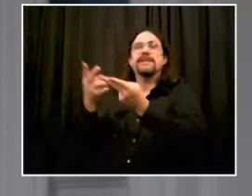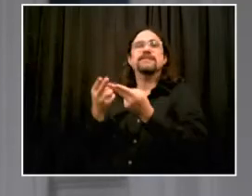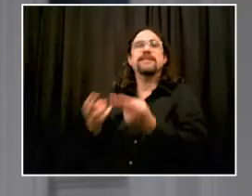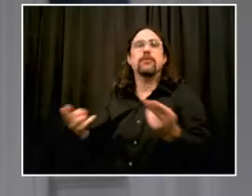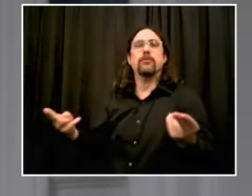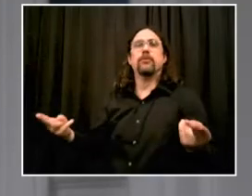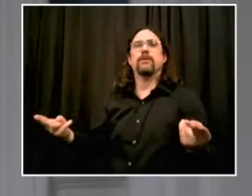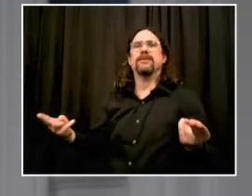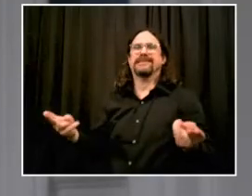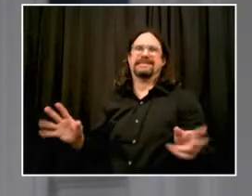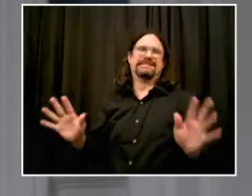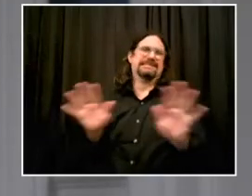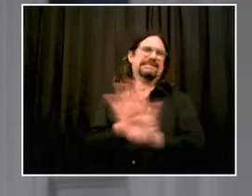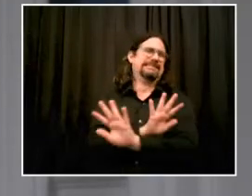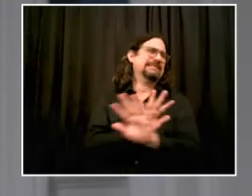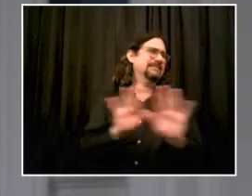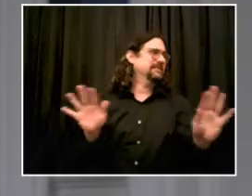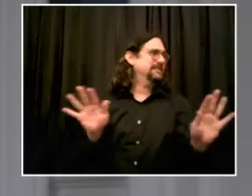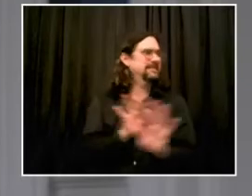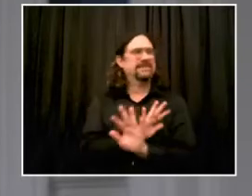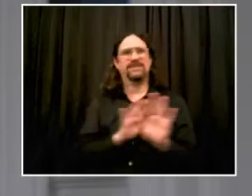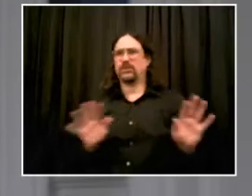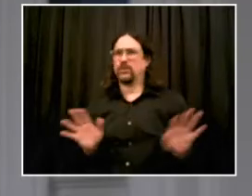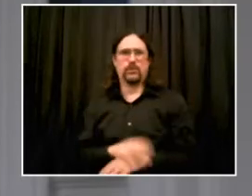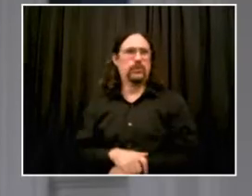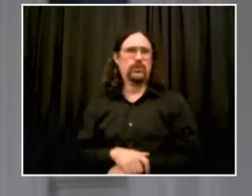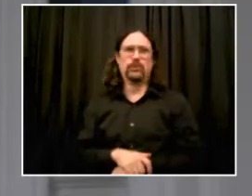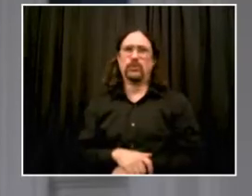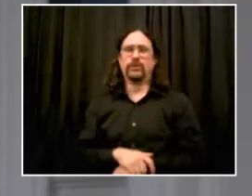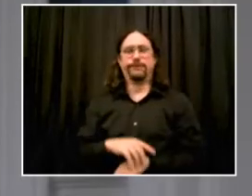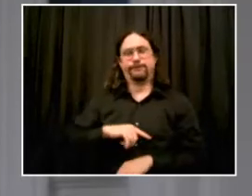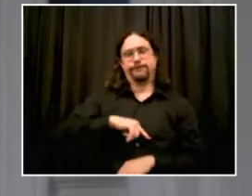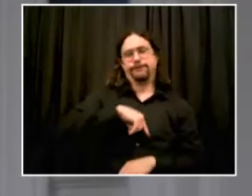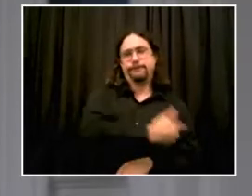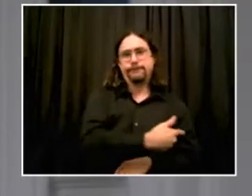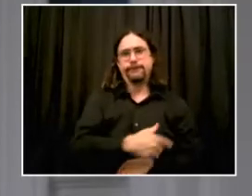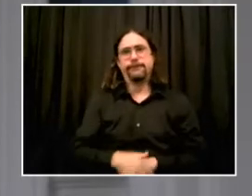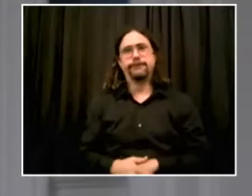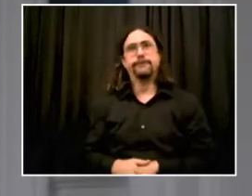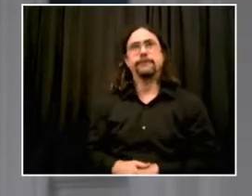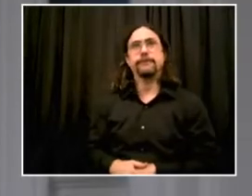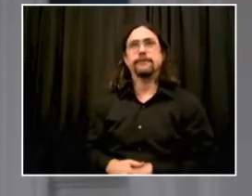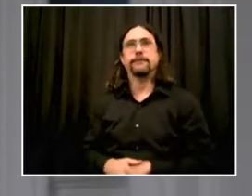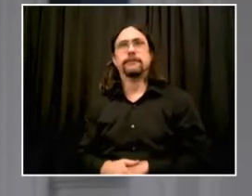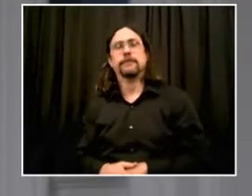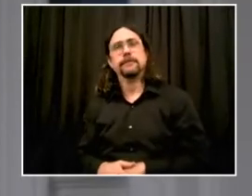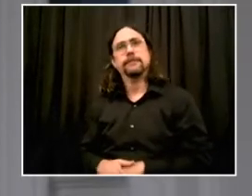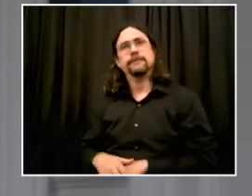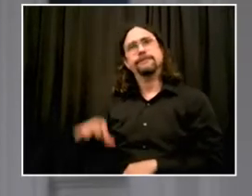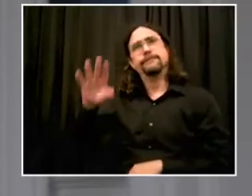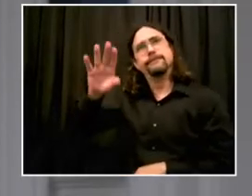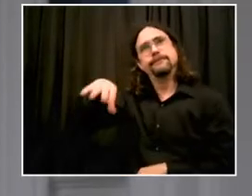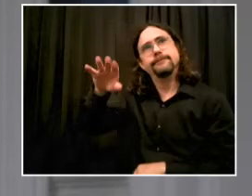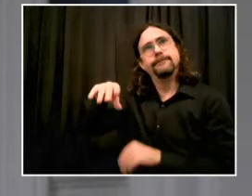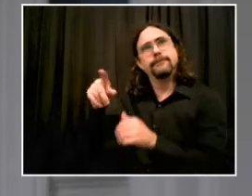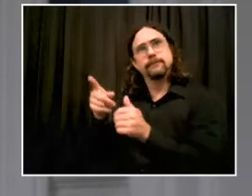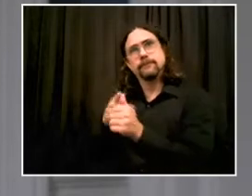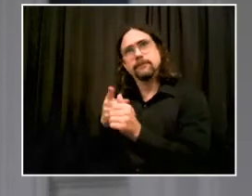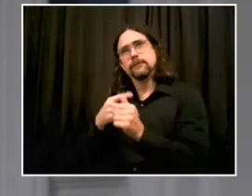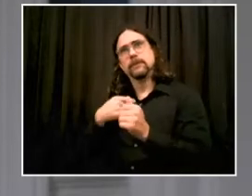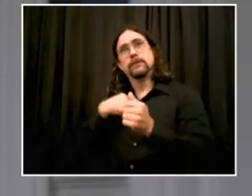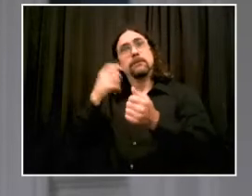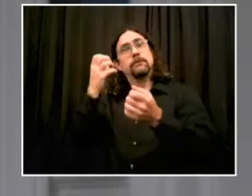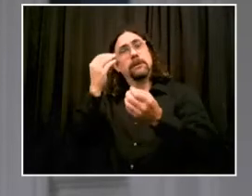that the New York City Sheriff's Office conducts are usually ones involving public safety. Even during the pandemic, we conducted evictions